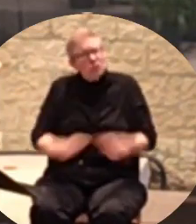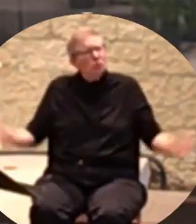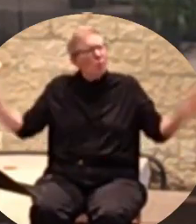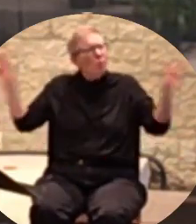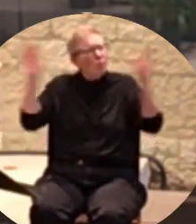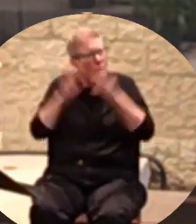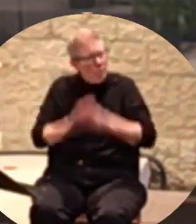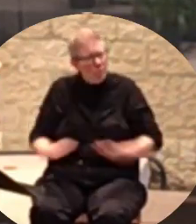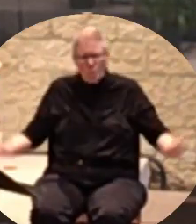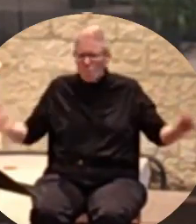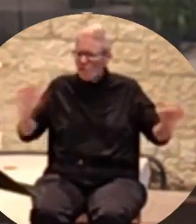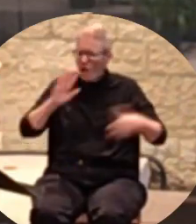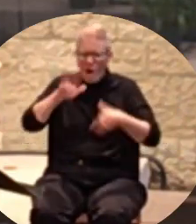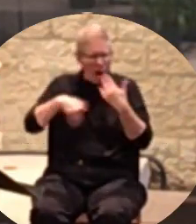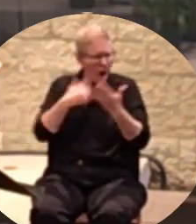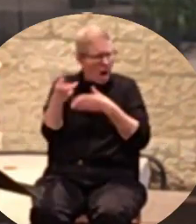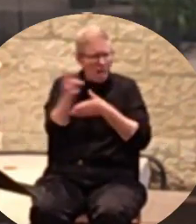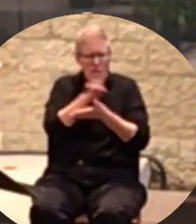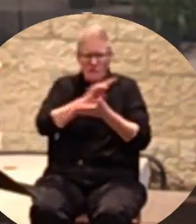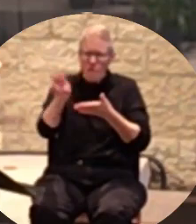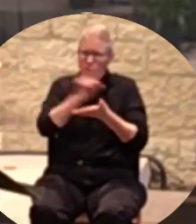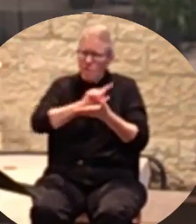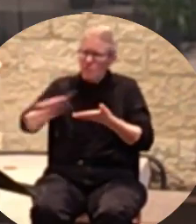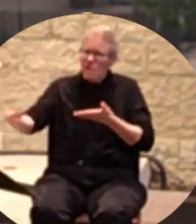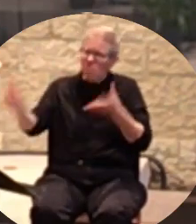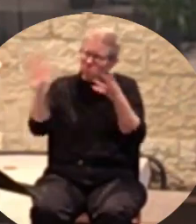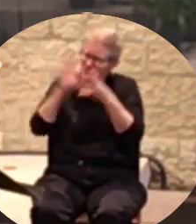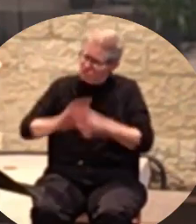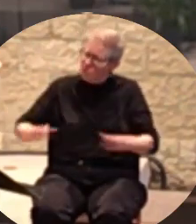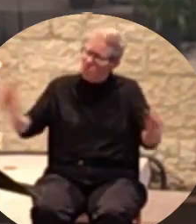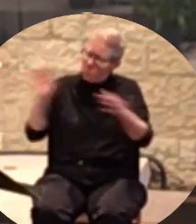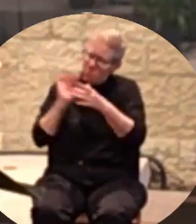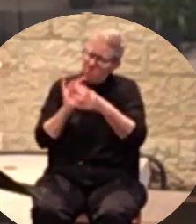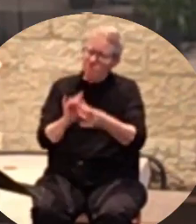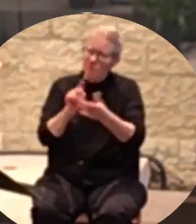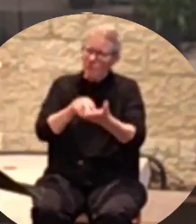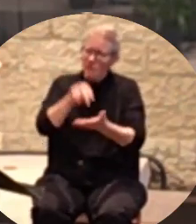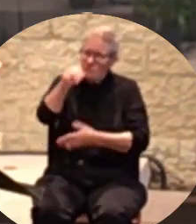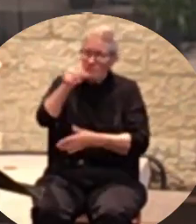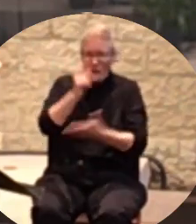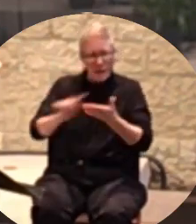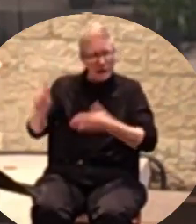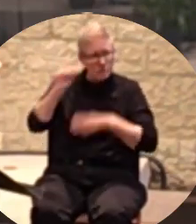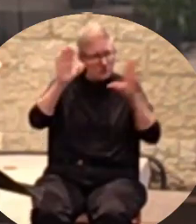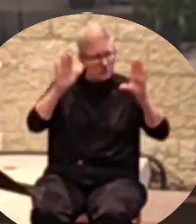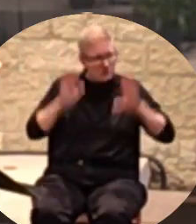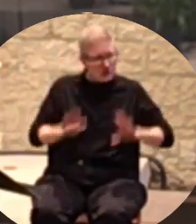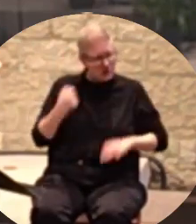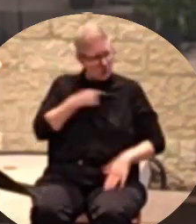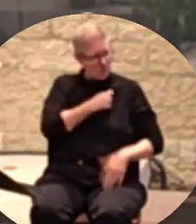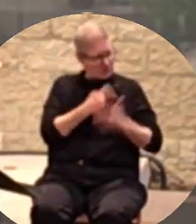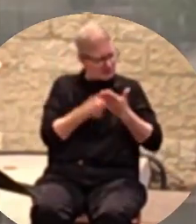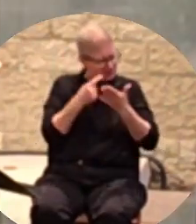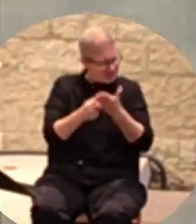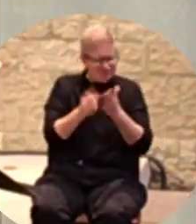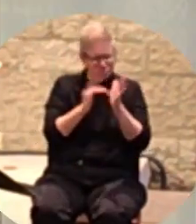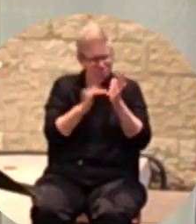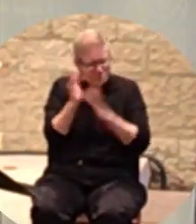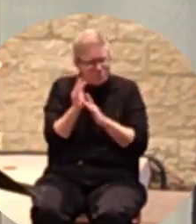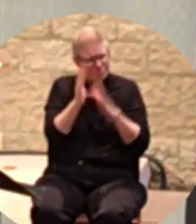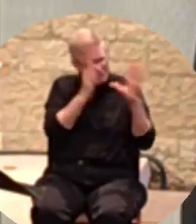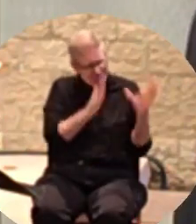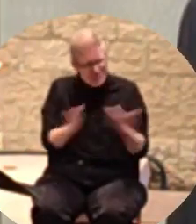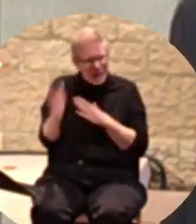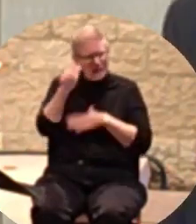whole Holy Week has been the story of resurrection. Last Sunday, we talked about how Jesus really planned his trip and his